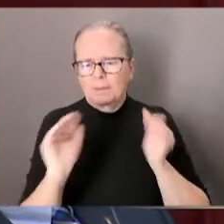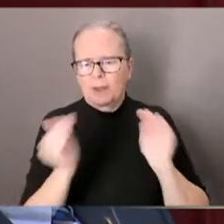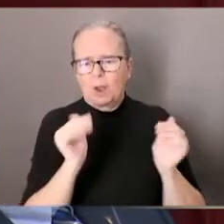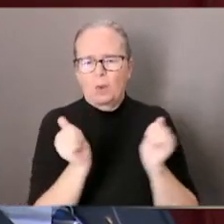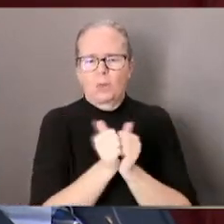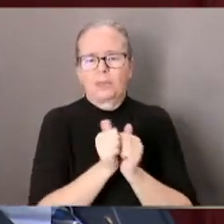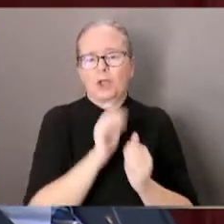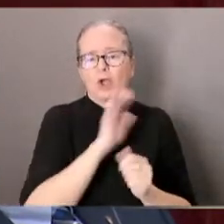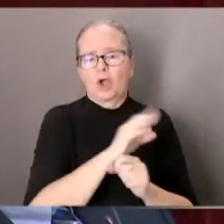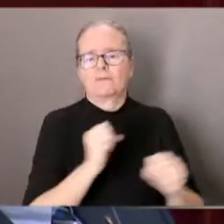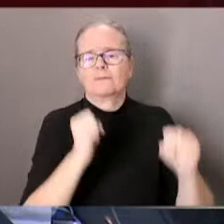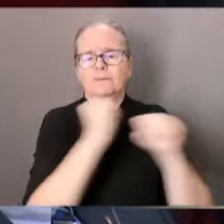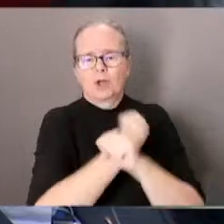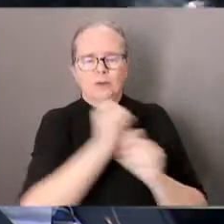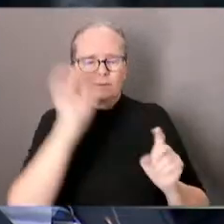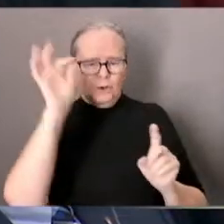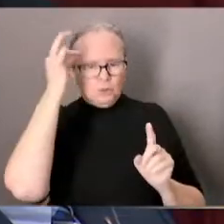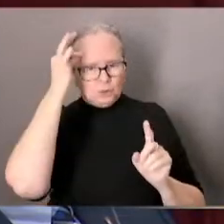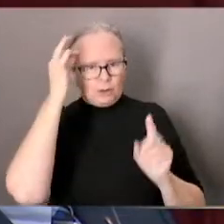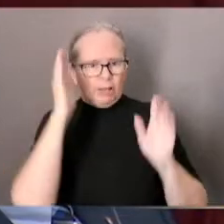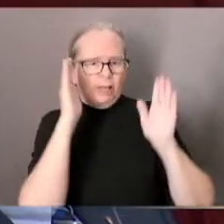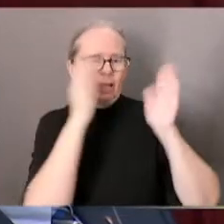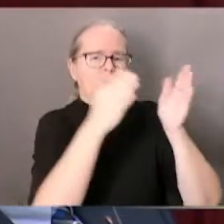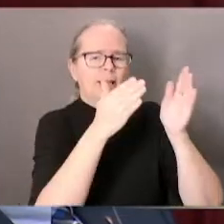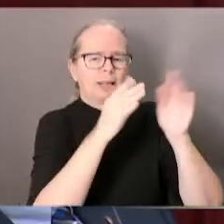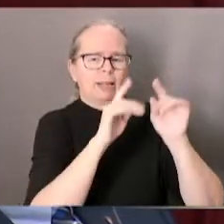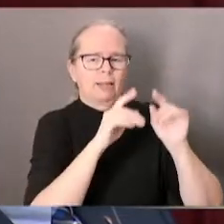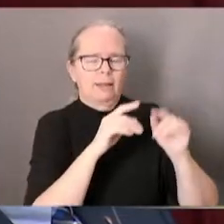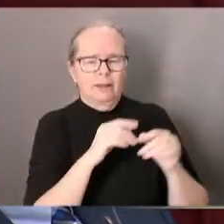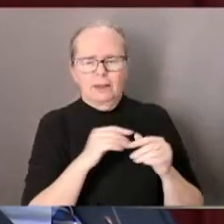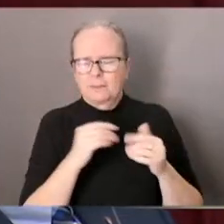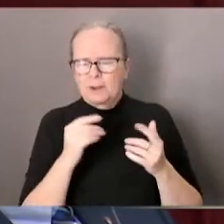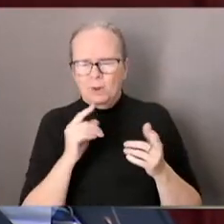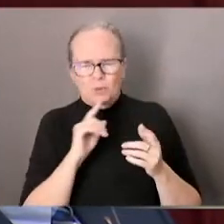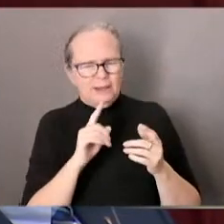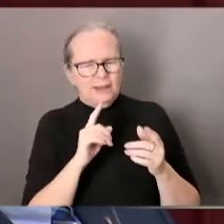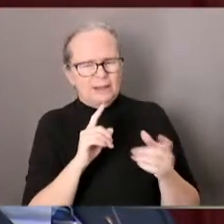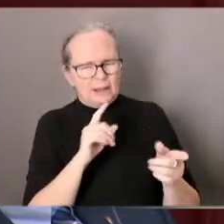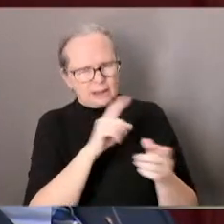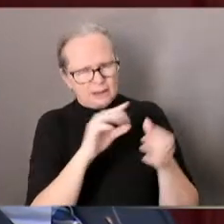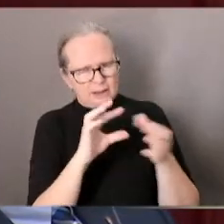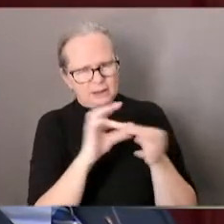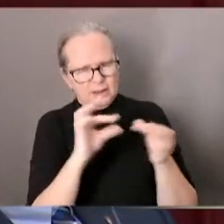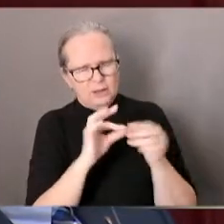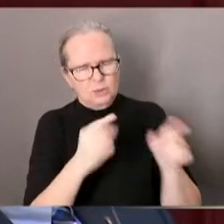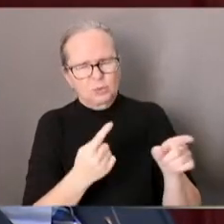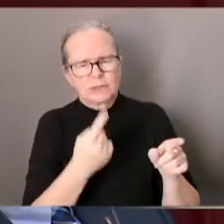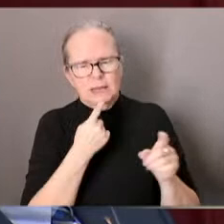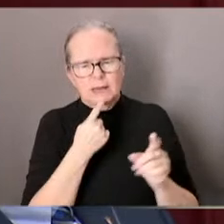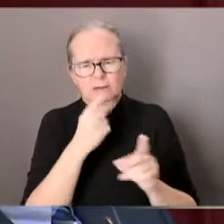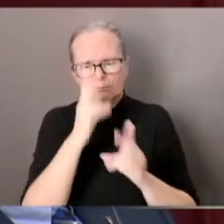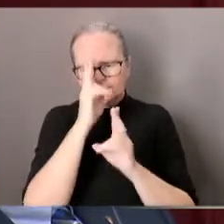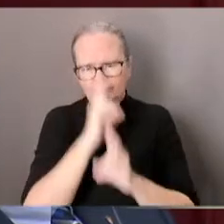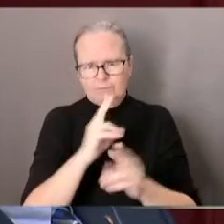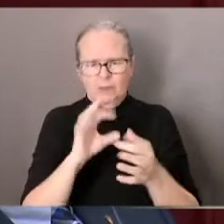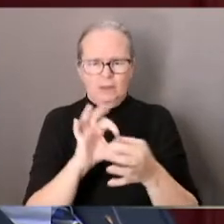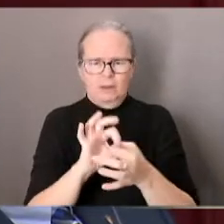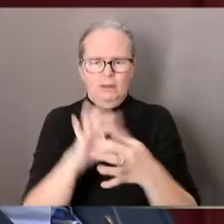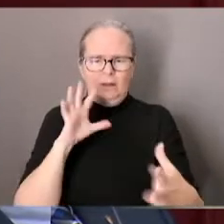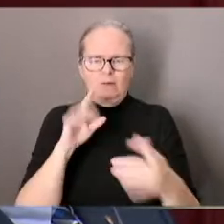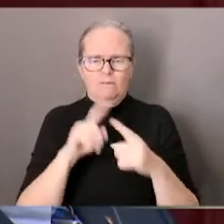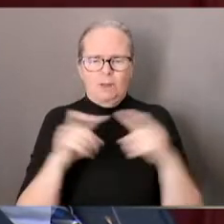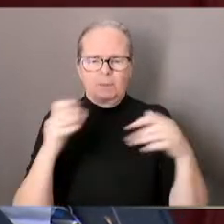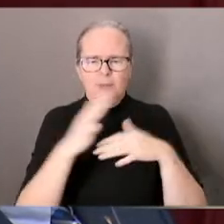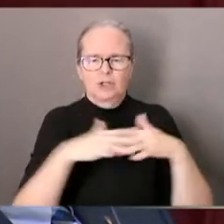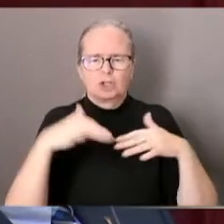the last number of years to get sovereignty respected and to extract themselves from the paternalistic Indian Act we get treated the exact same way from